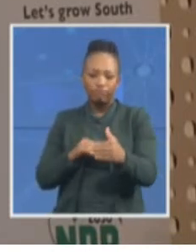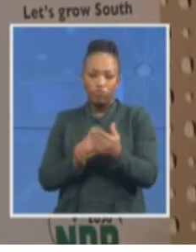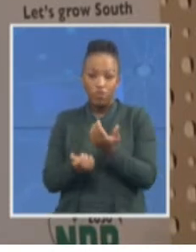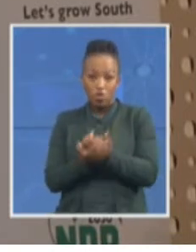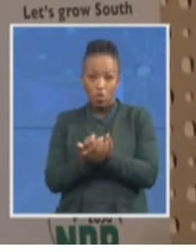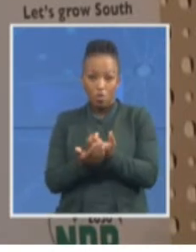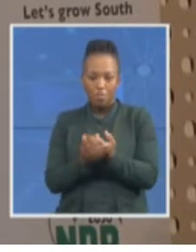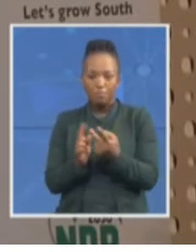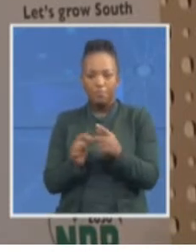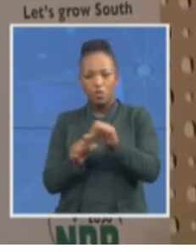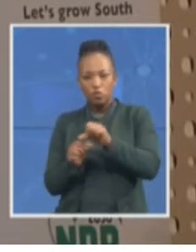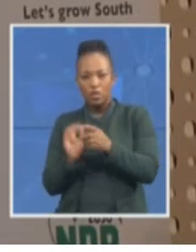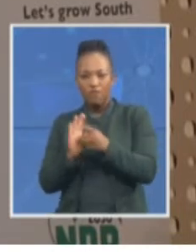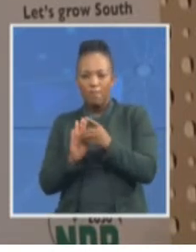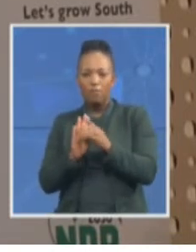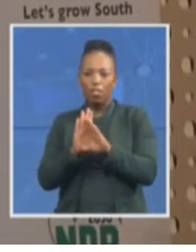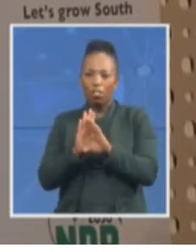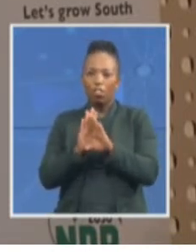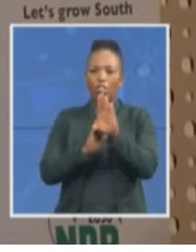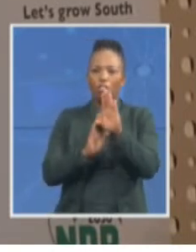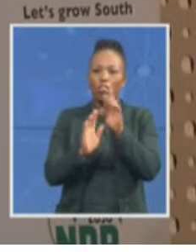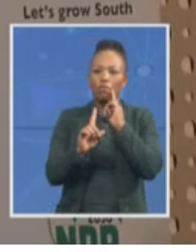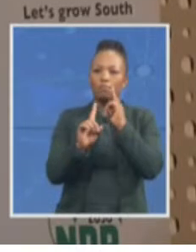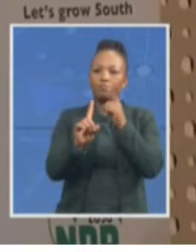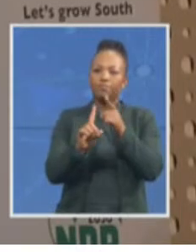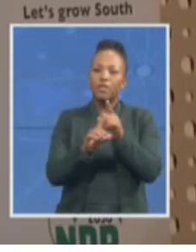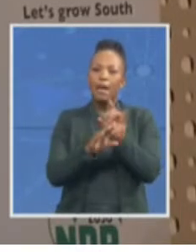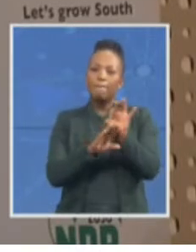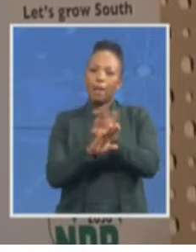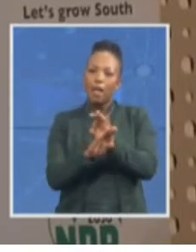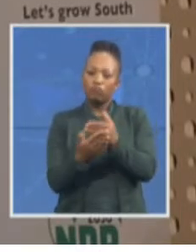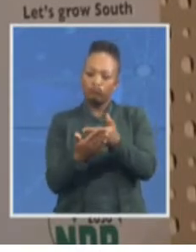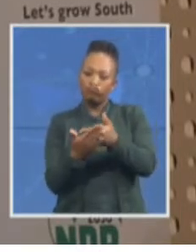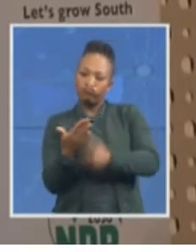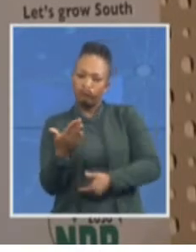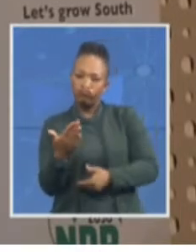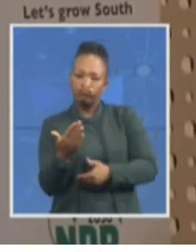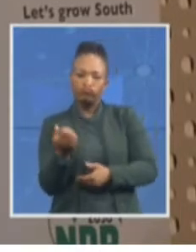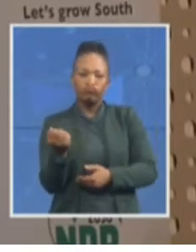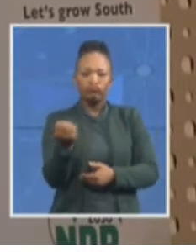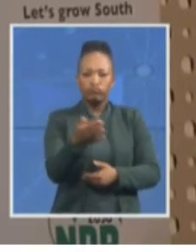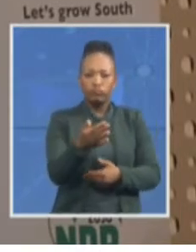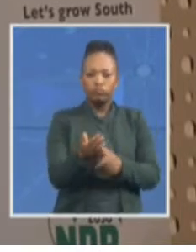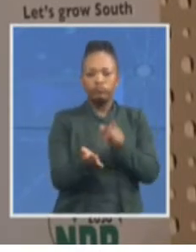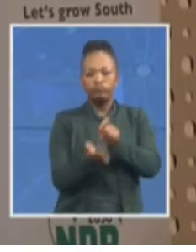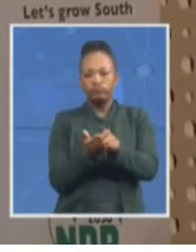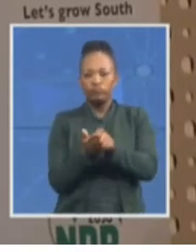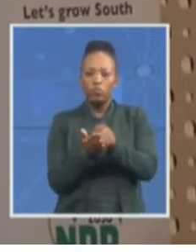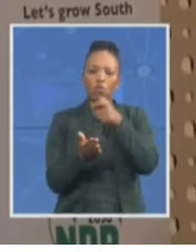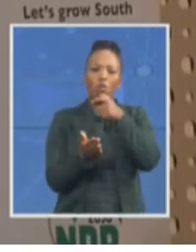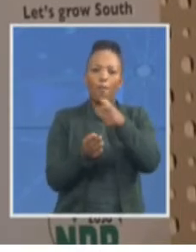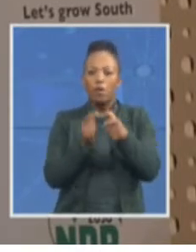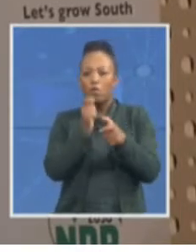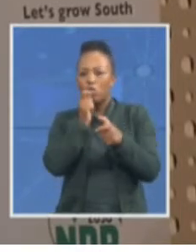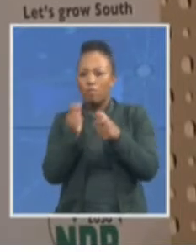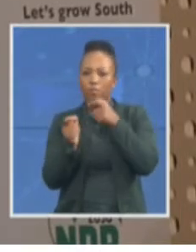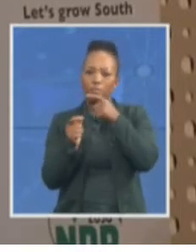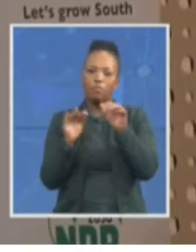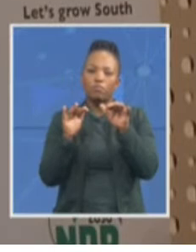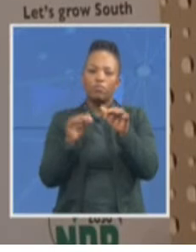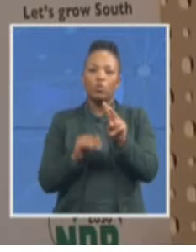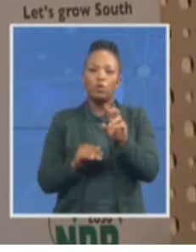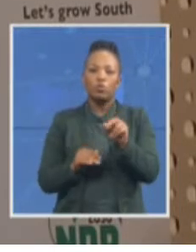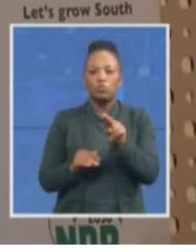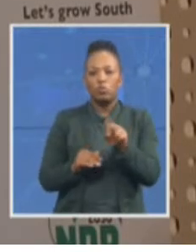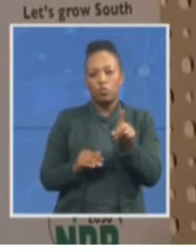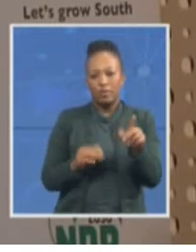plan received a number of written comments after it was published for public comments in 2021. Inputs were also